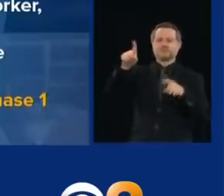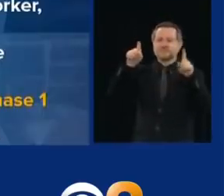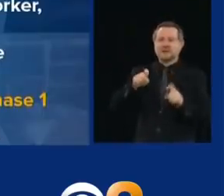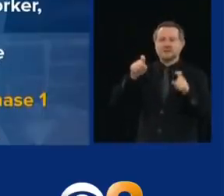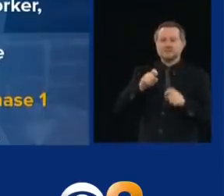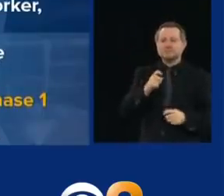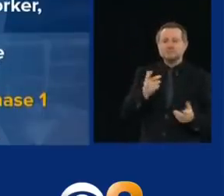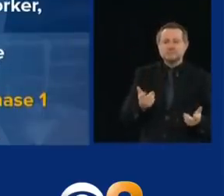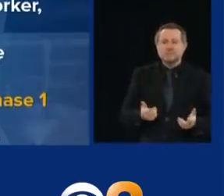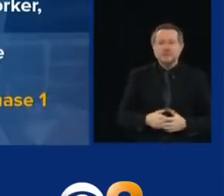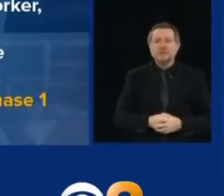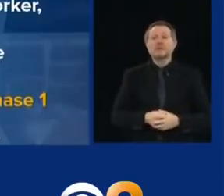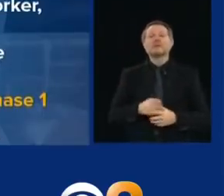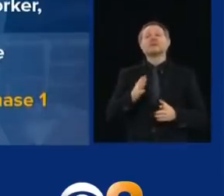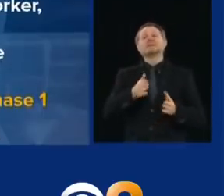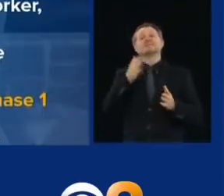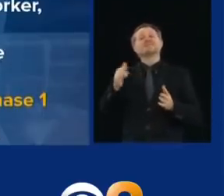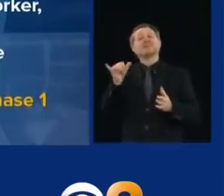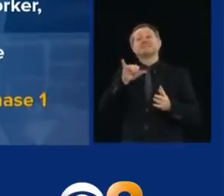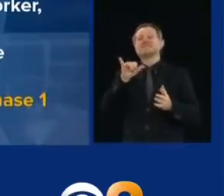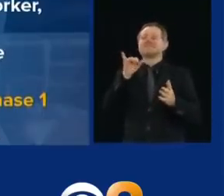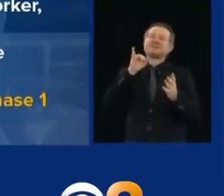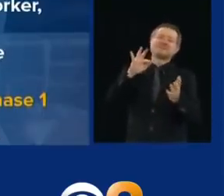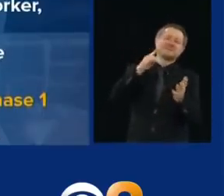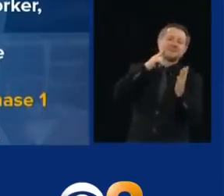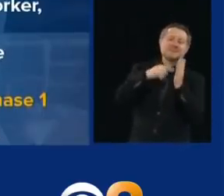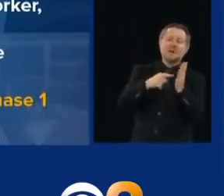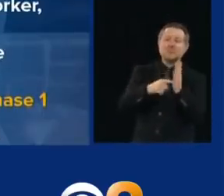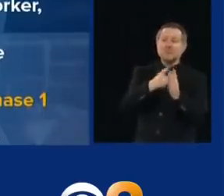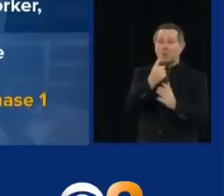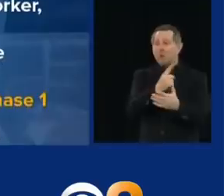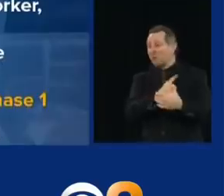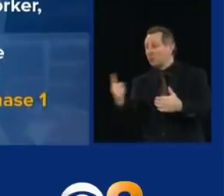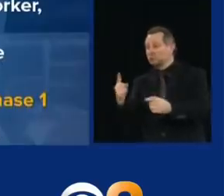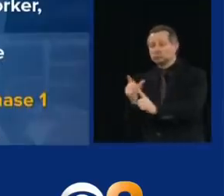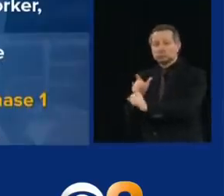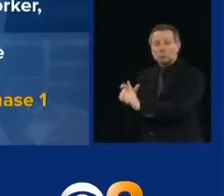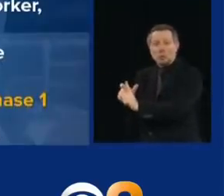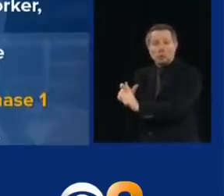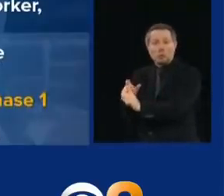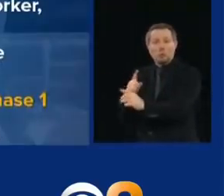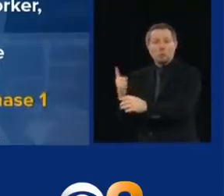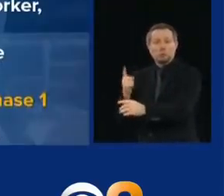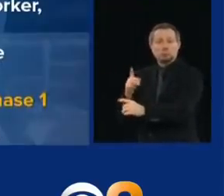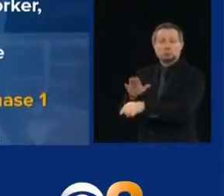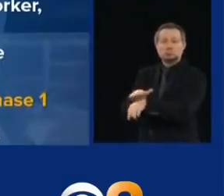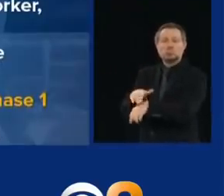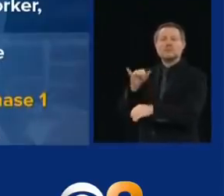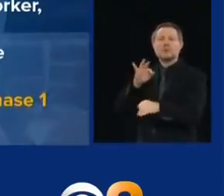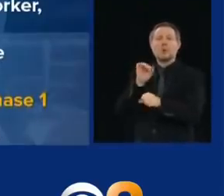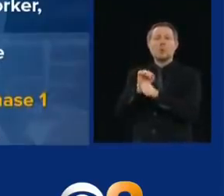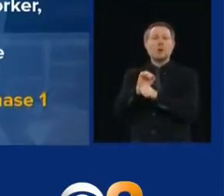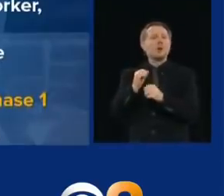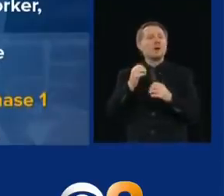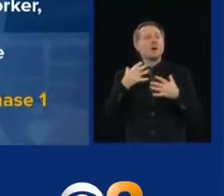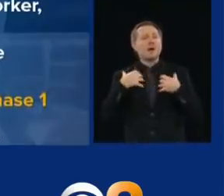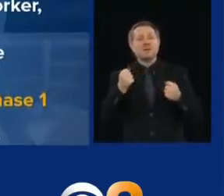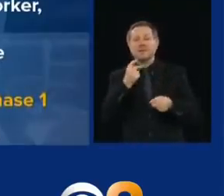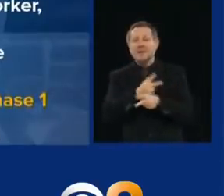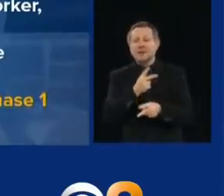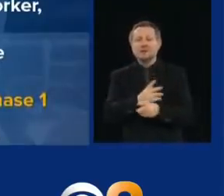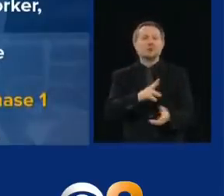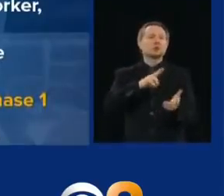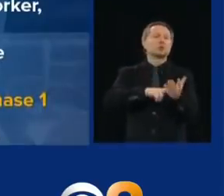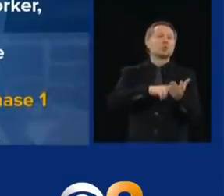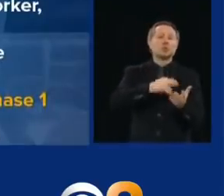Any individual who is on quarantine, precautionary or mandatory, any healthcare worker, any nursing home worker, any first